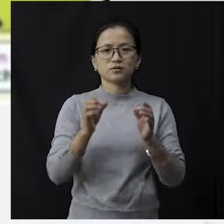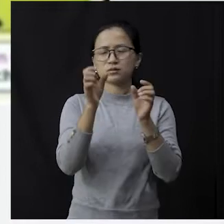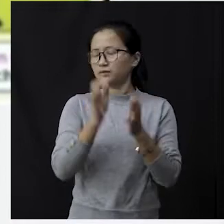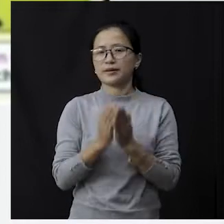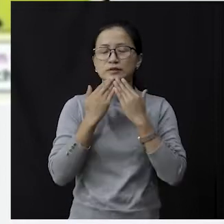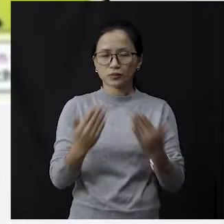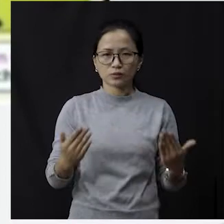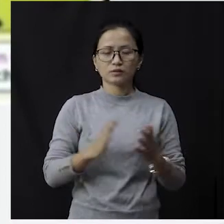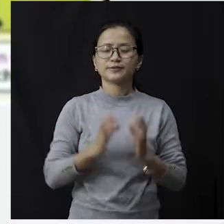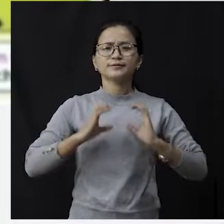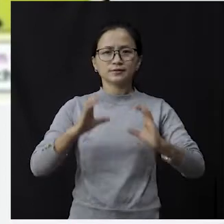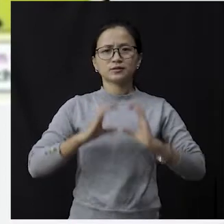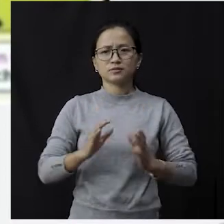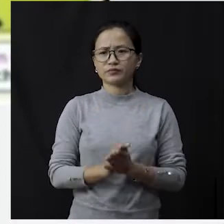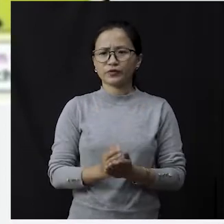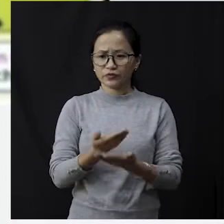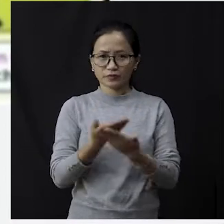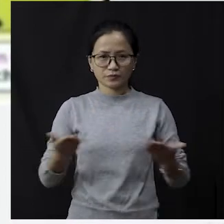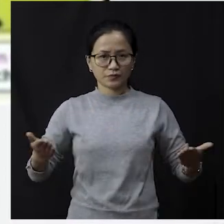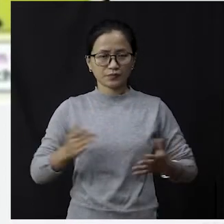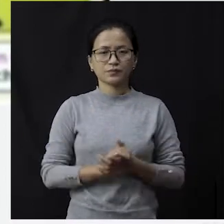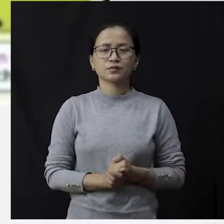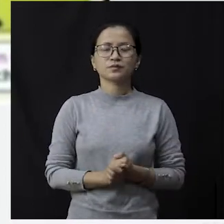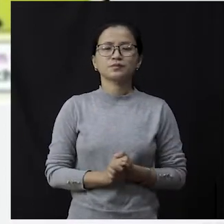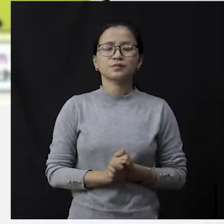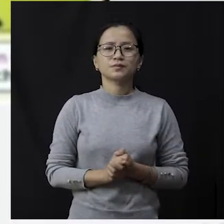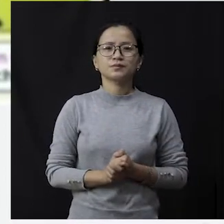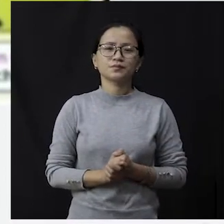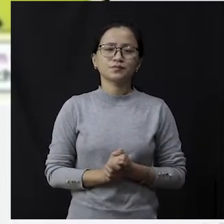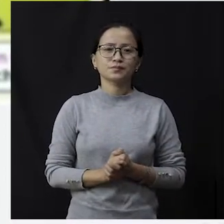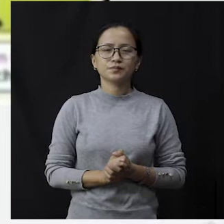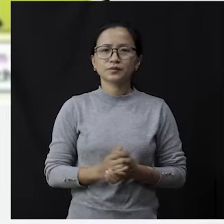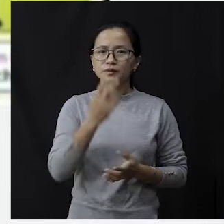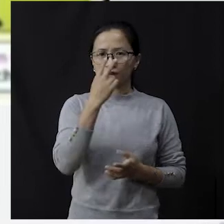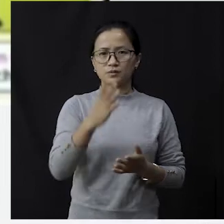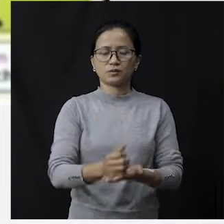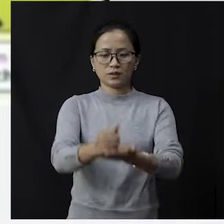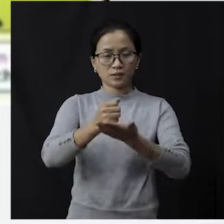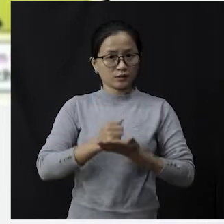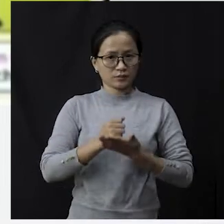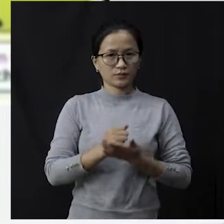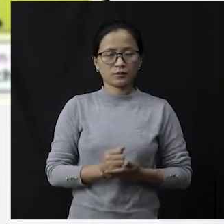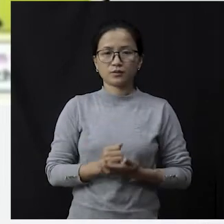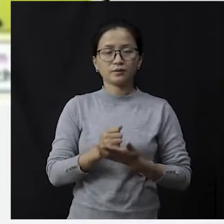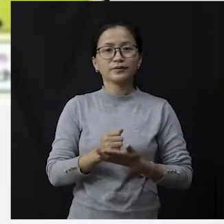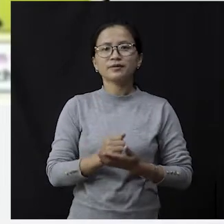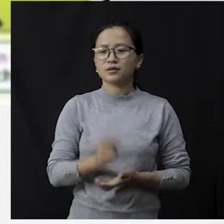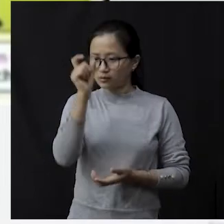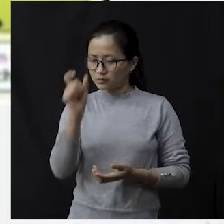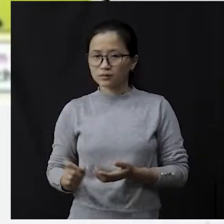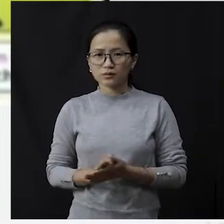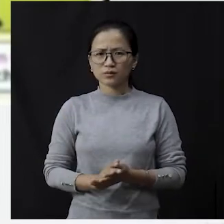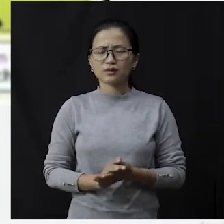taking care of the school property. And even you can see the helper in your school, the sweeper in